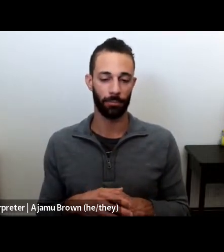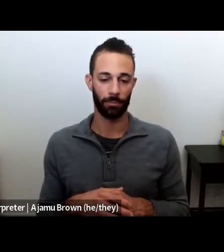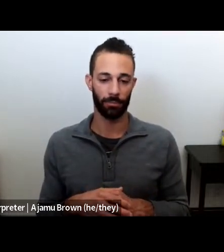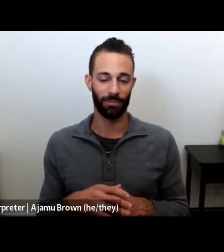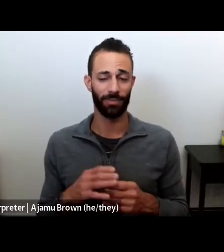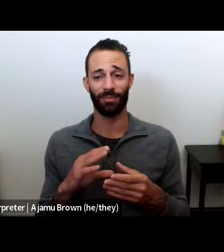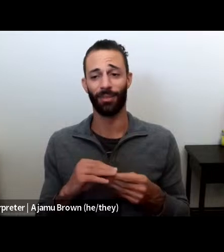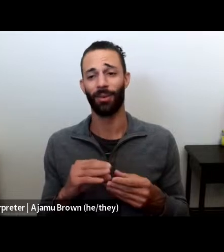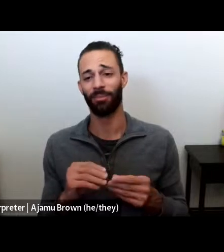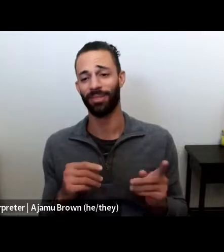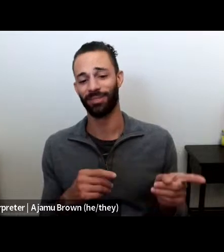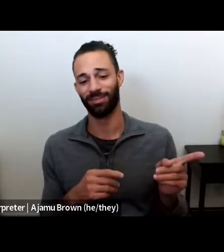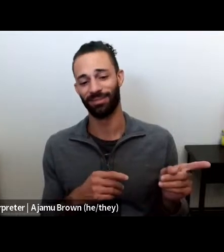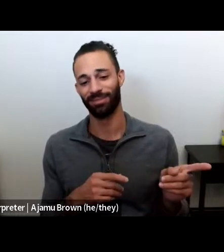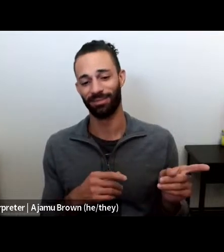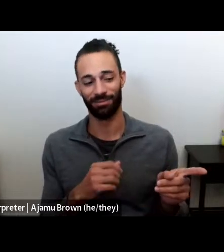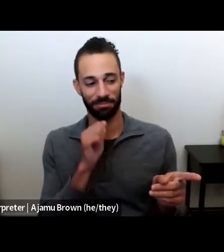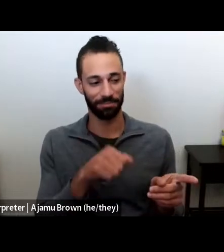It's the comments.